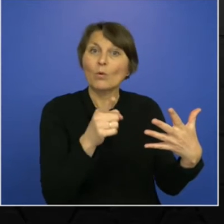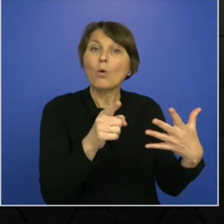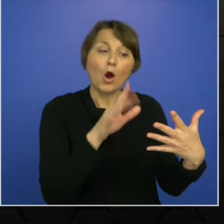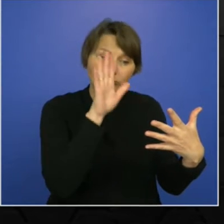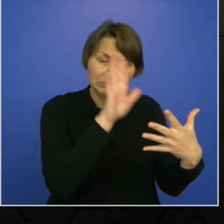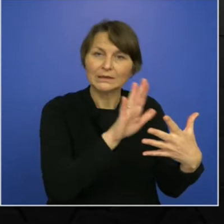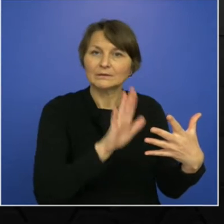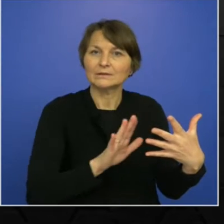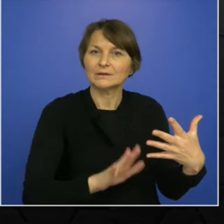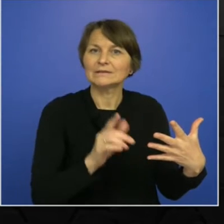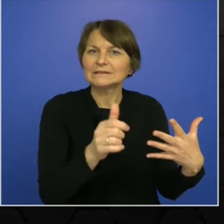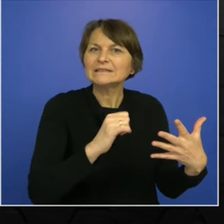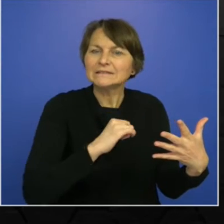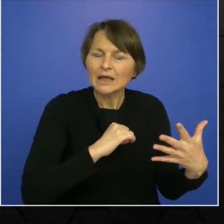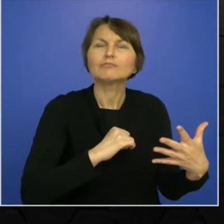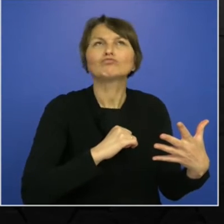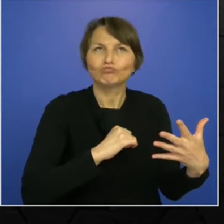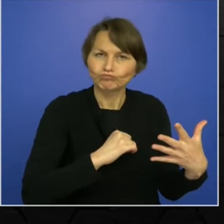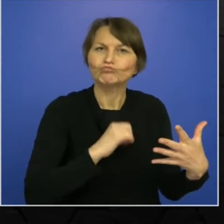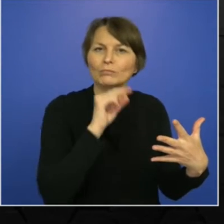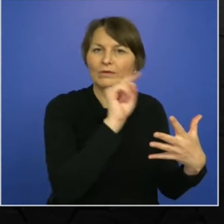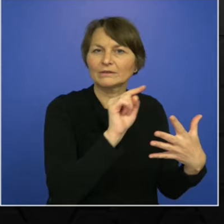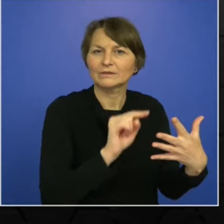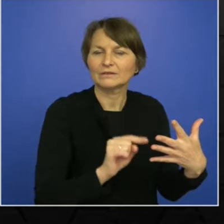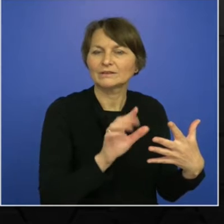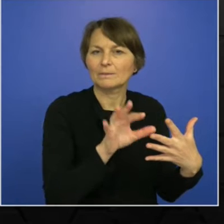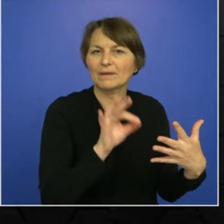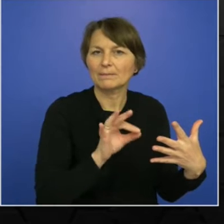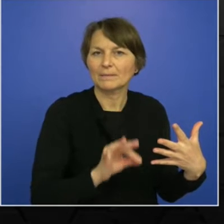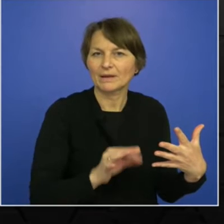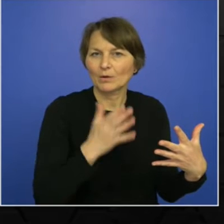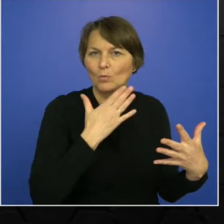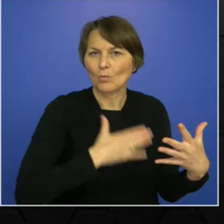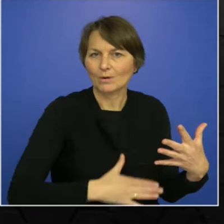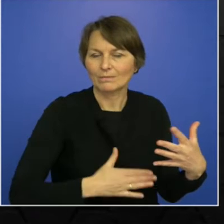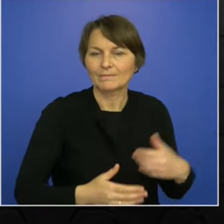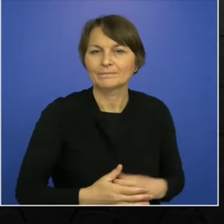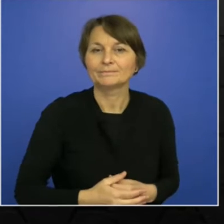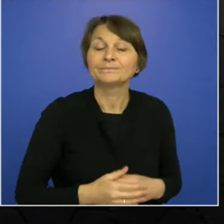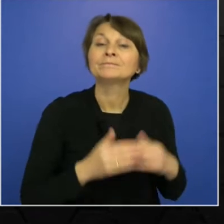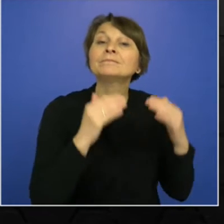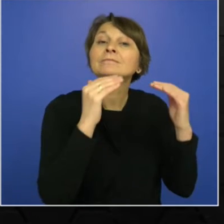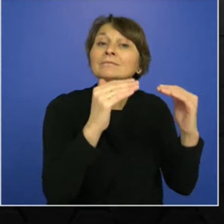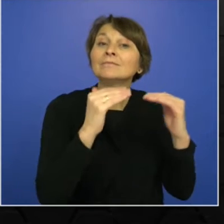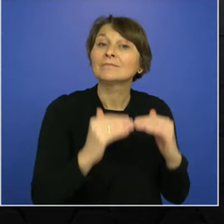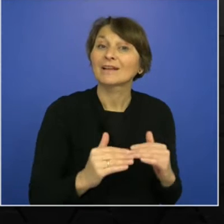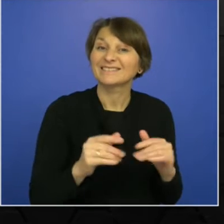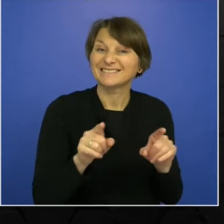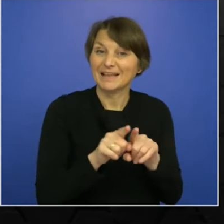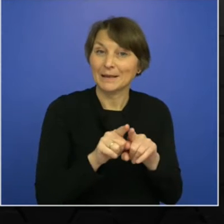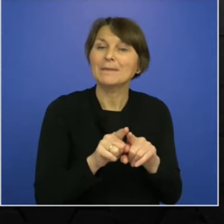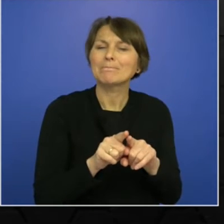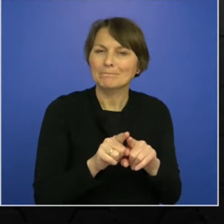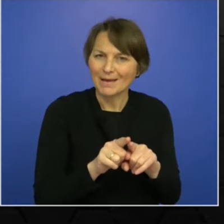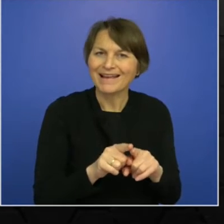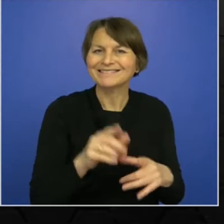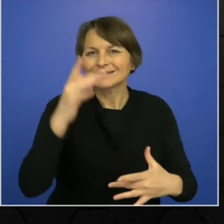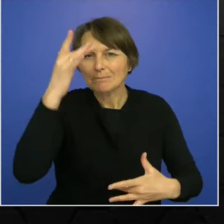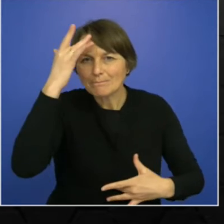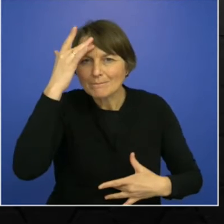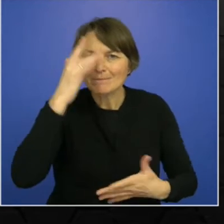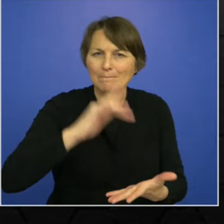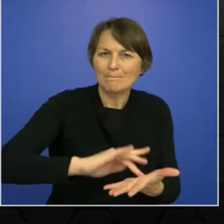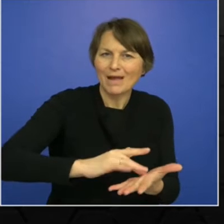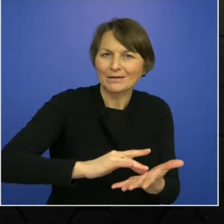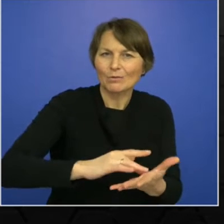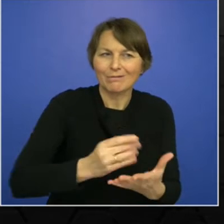what are the messages sent by the bot. And the same is about medical information. We also have compliance because,